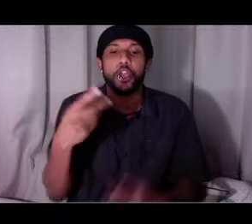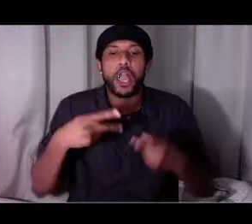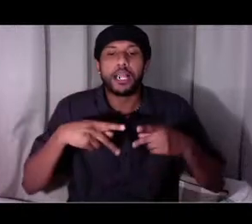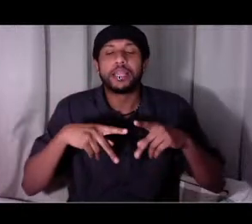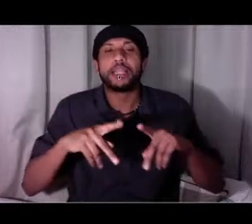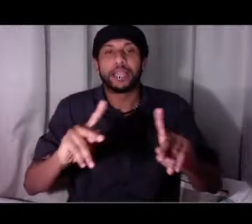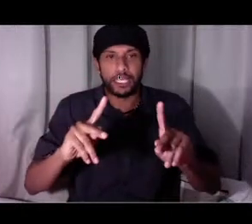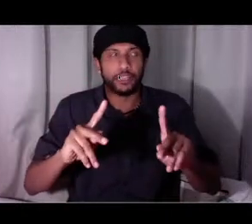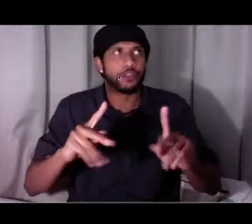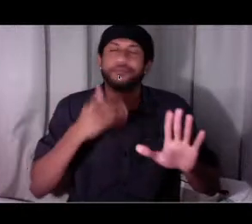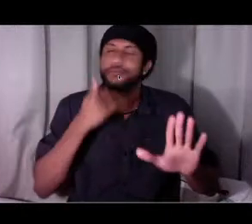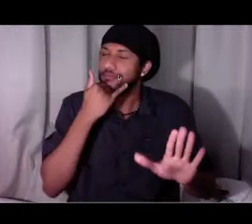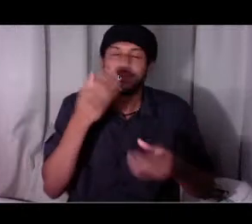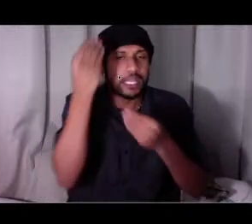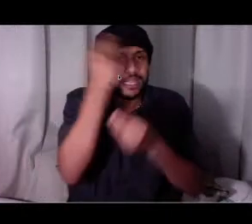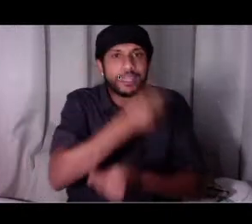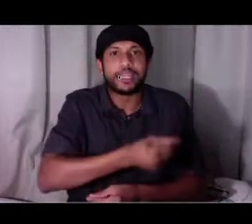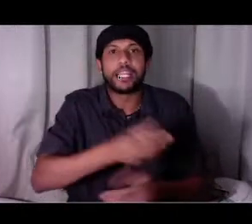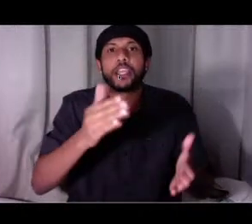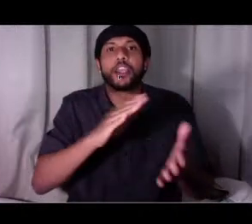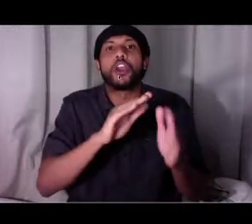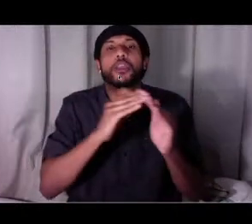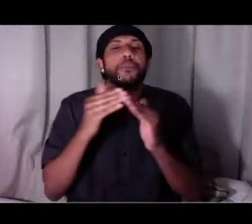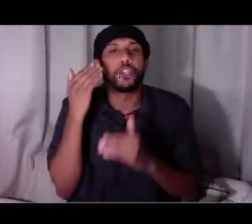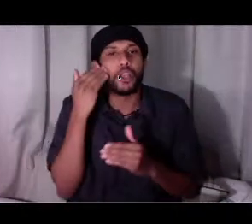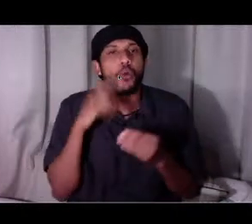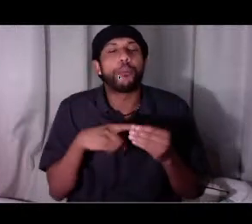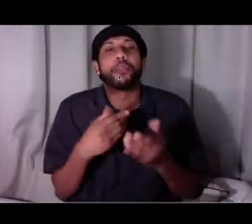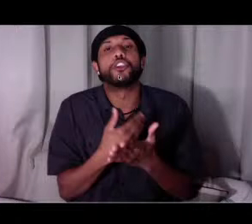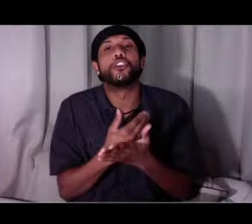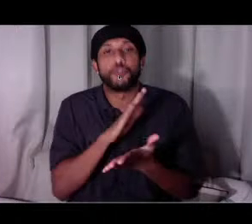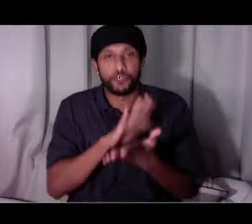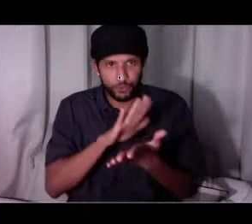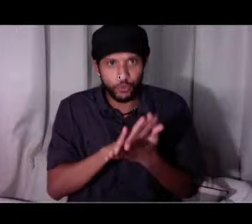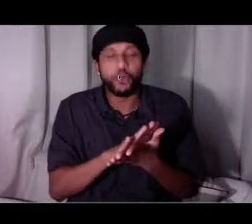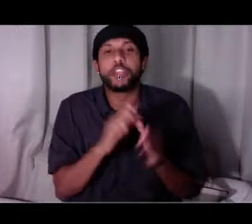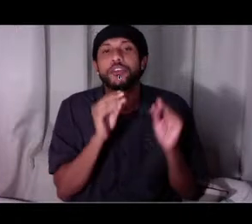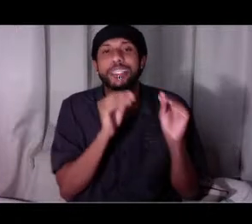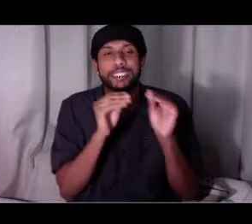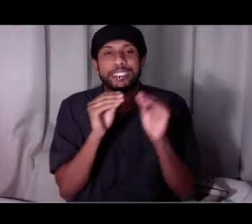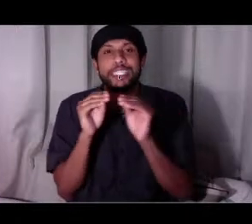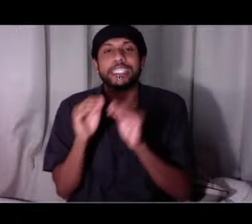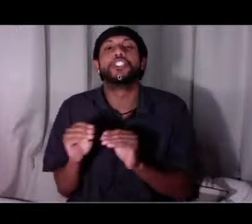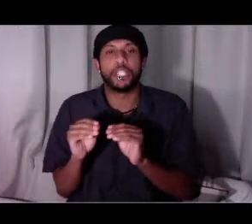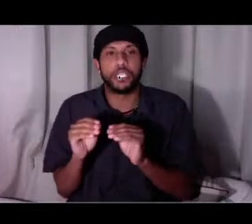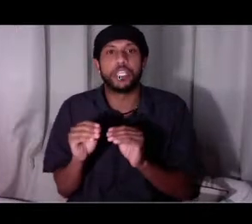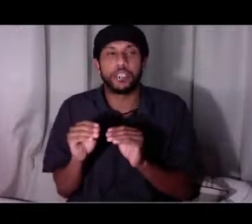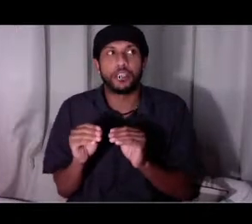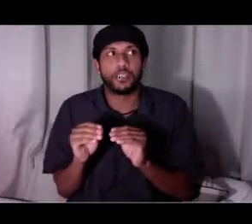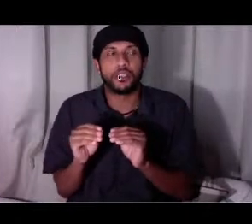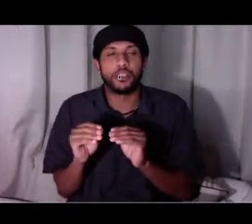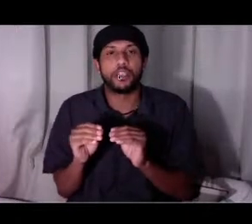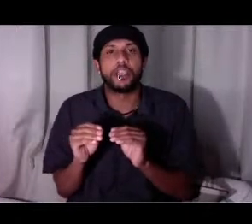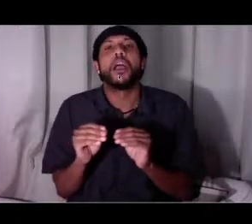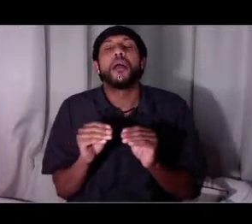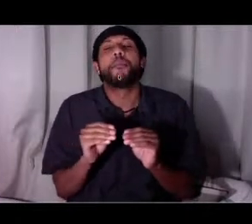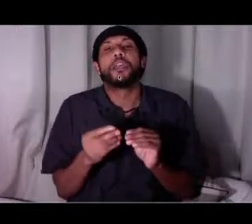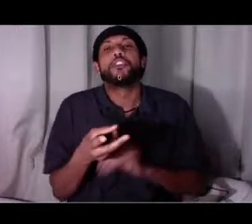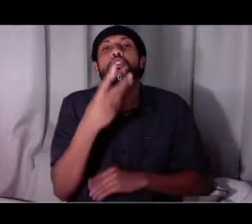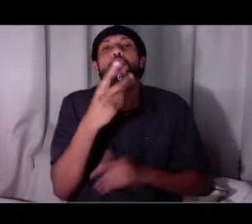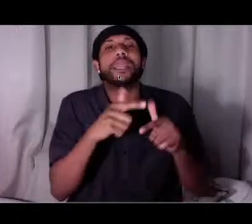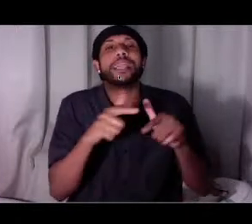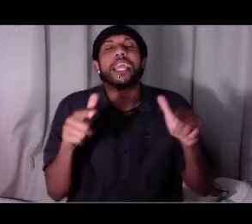know about the new schools that are be uh teaching uh duy or the DU immersion uh next year so I'm